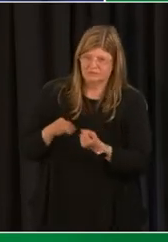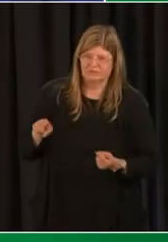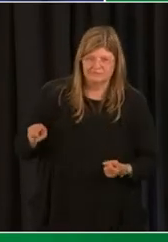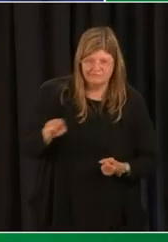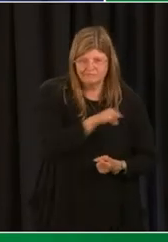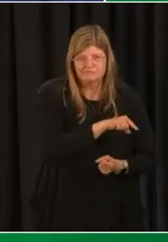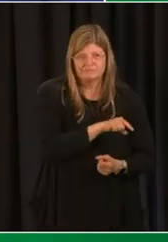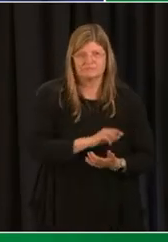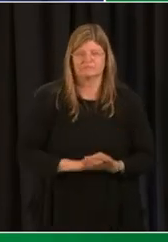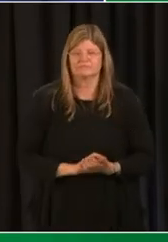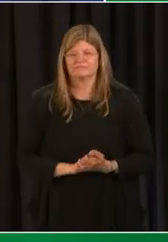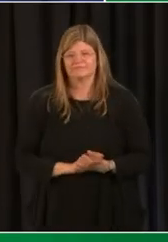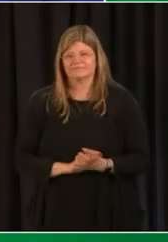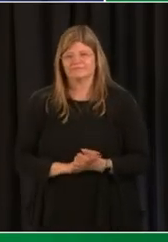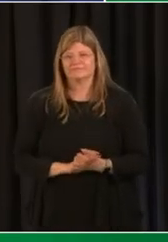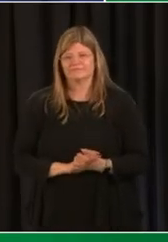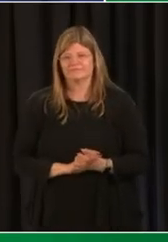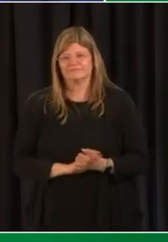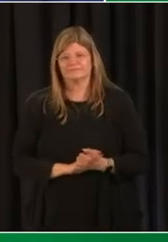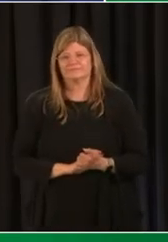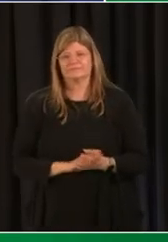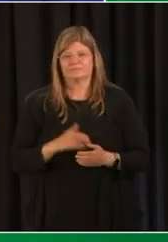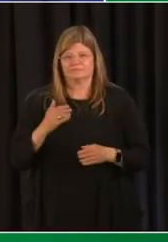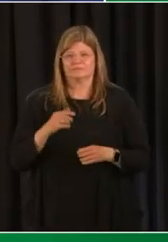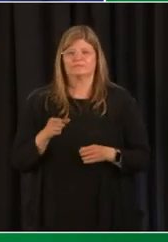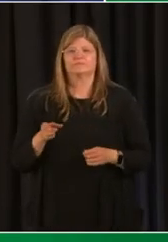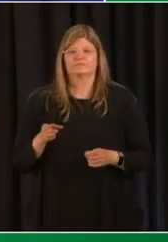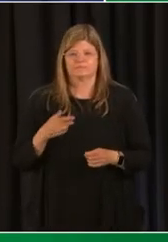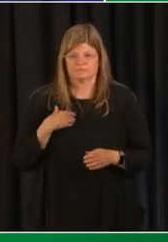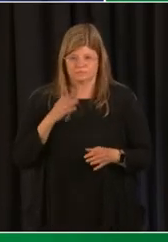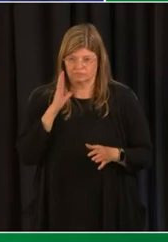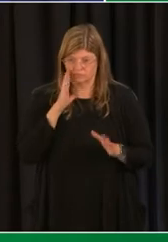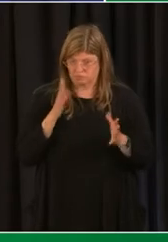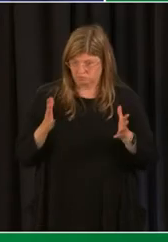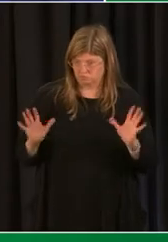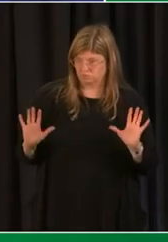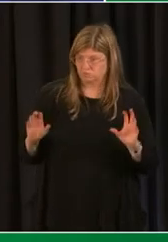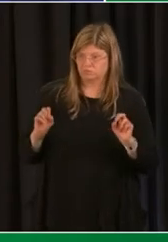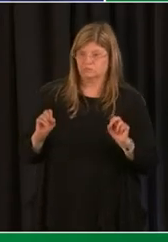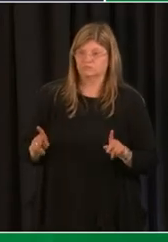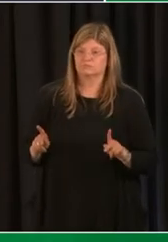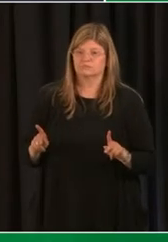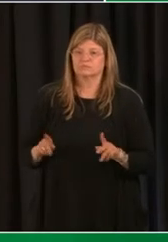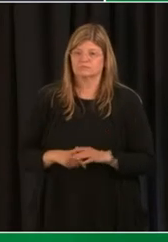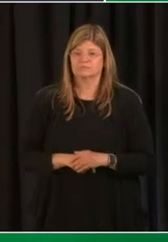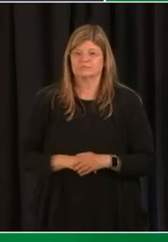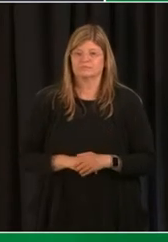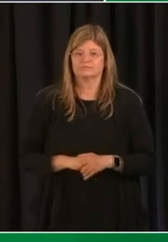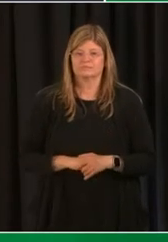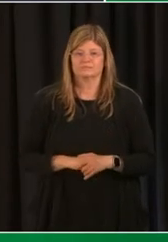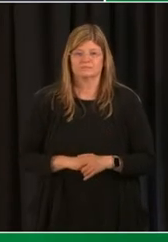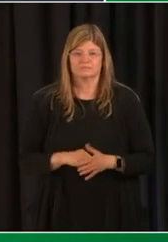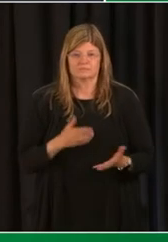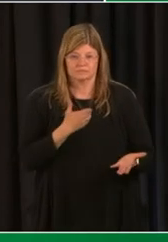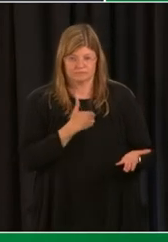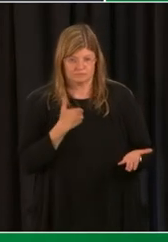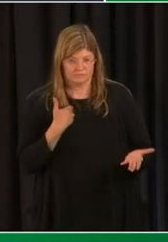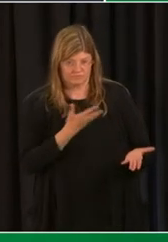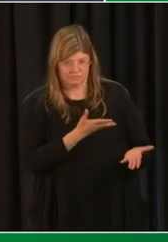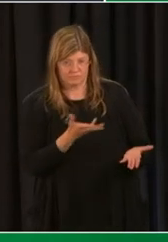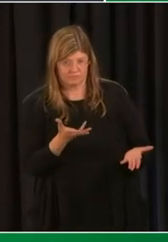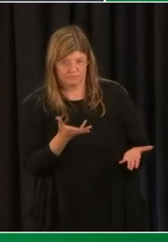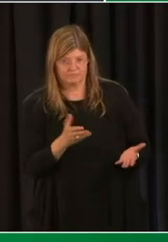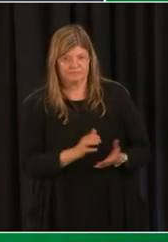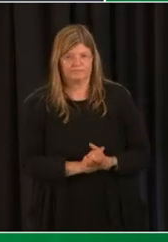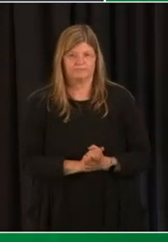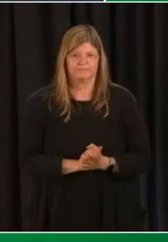end. And I know we're at time, but I want to keep going if it's okay with everybody that's joined us. I see Councilmember Bonds is